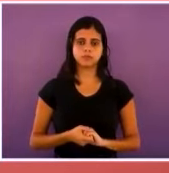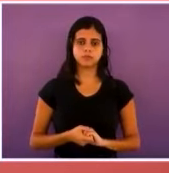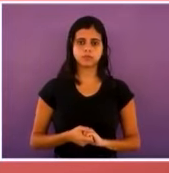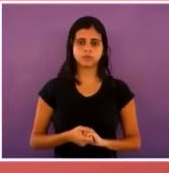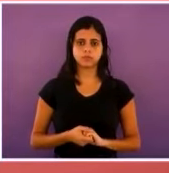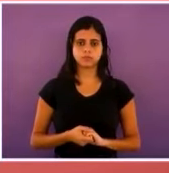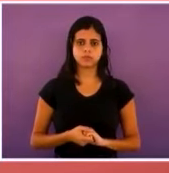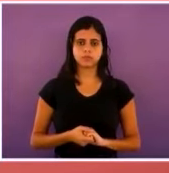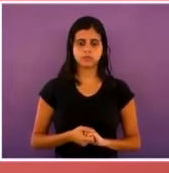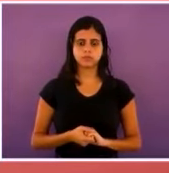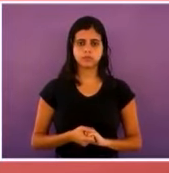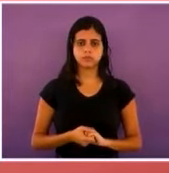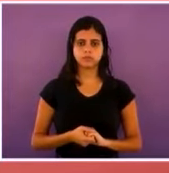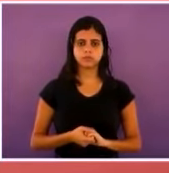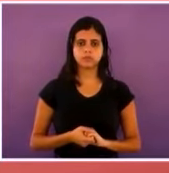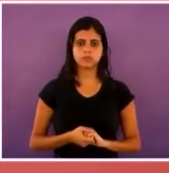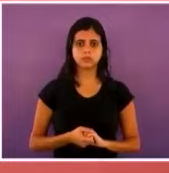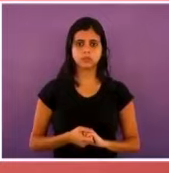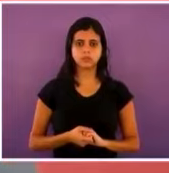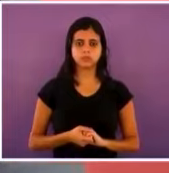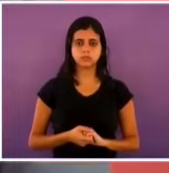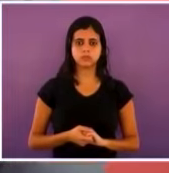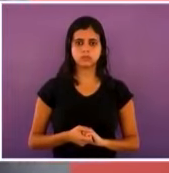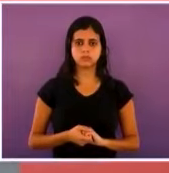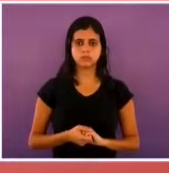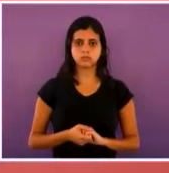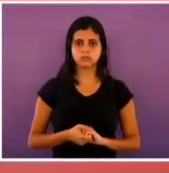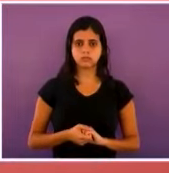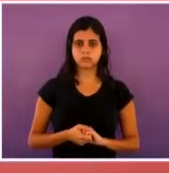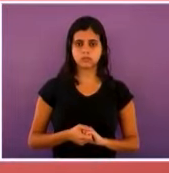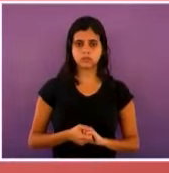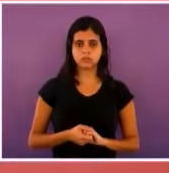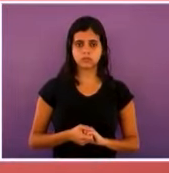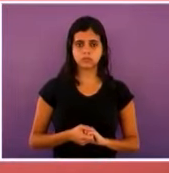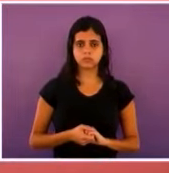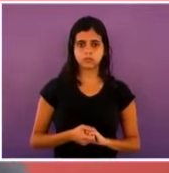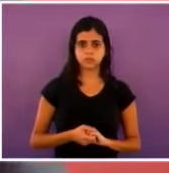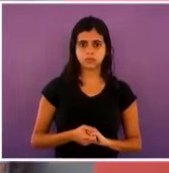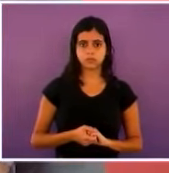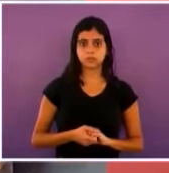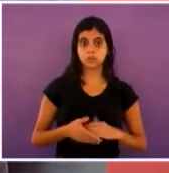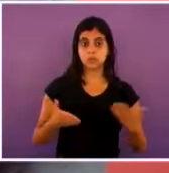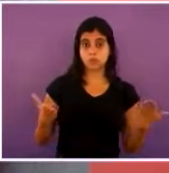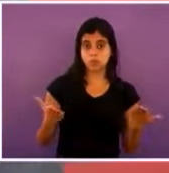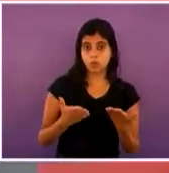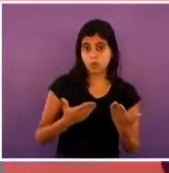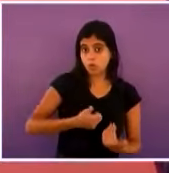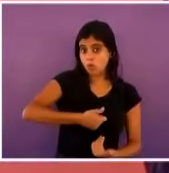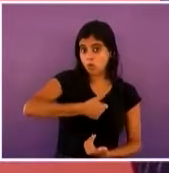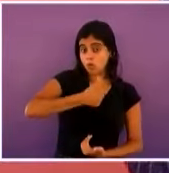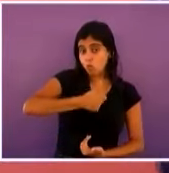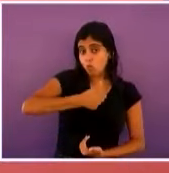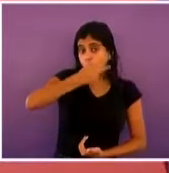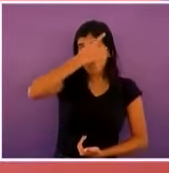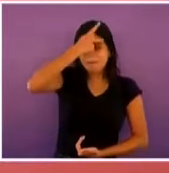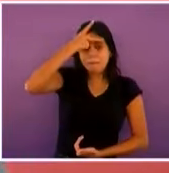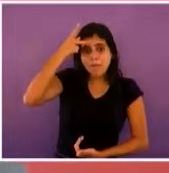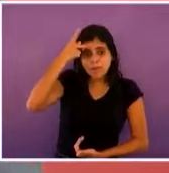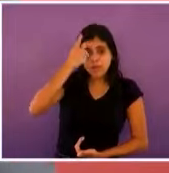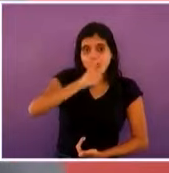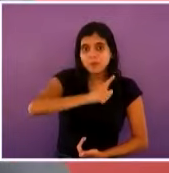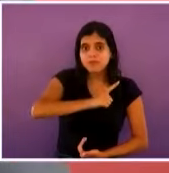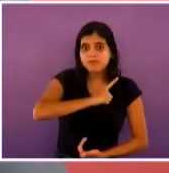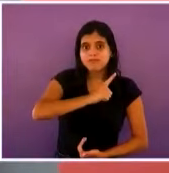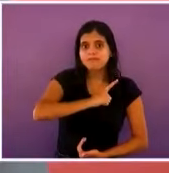leadership position of the whole Catholic Church. E agora, um entre eles, os jesuítas, está ocupando a posição mais elevada